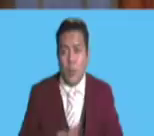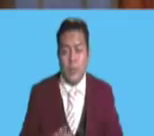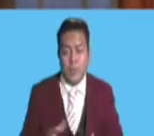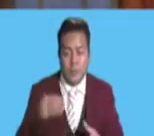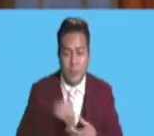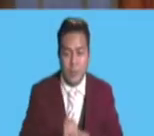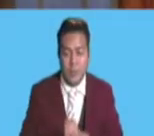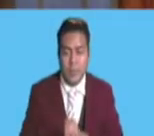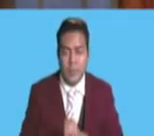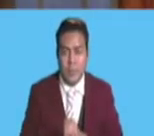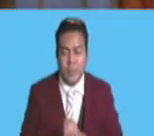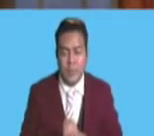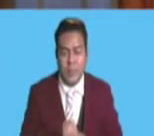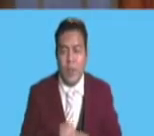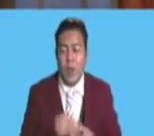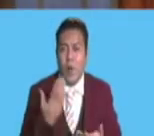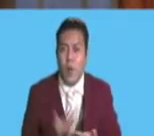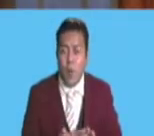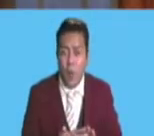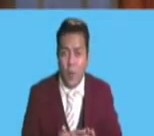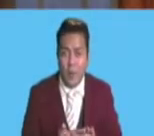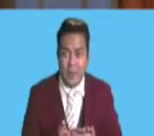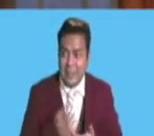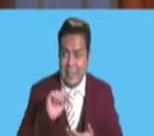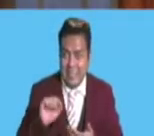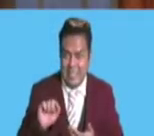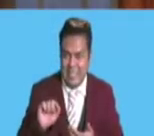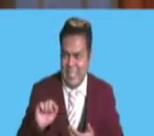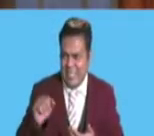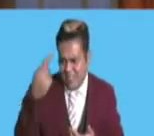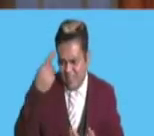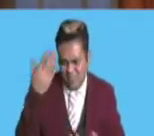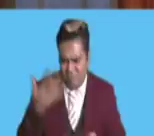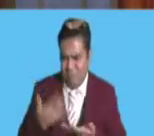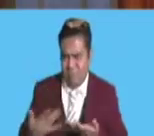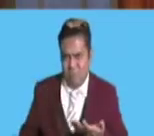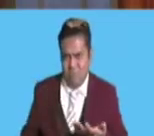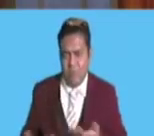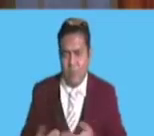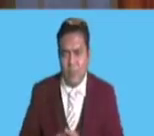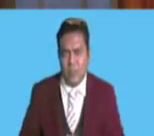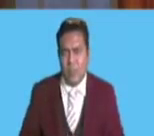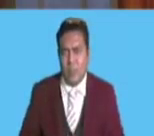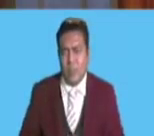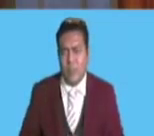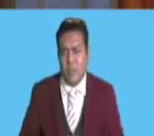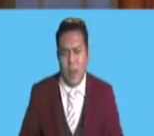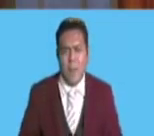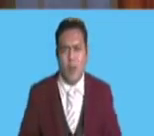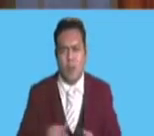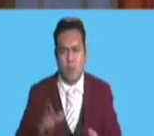fellow politicians on his descriptions about long-term, smart, and sustainable